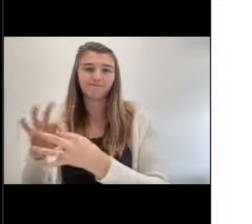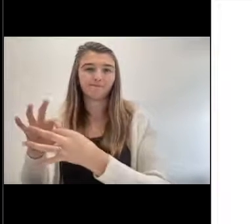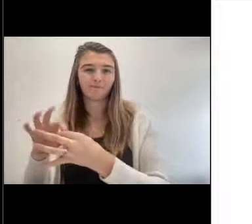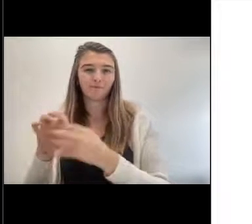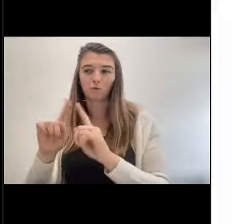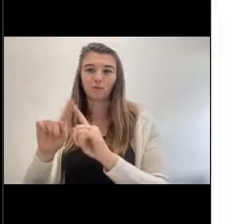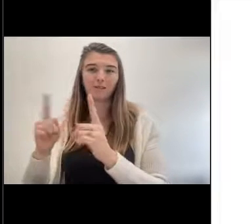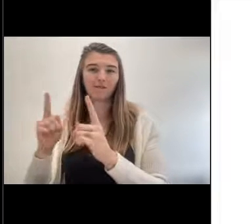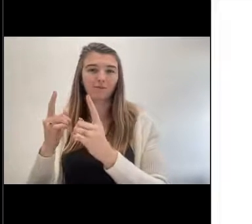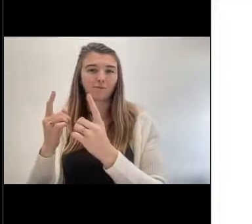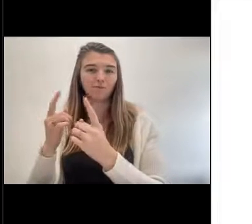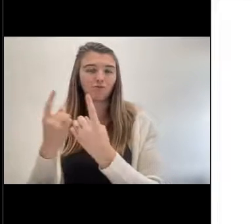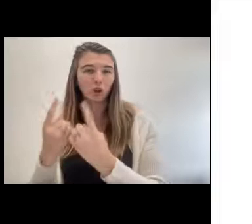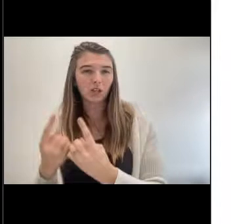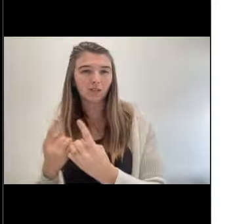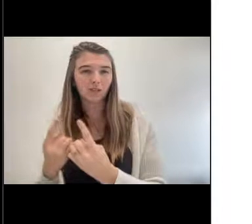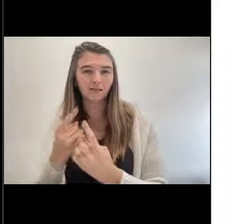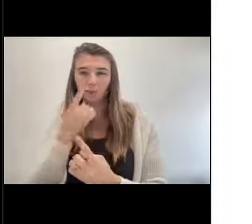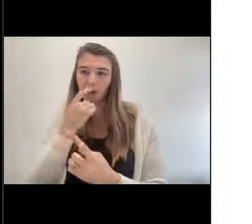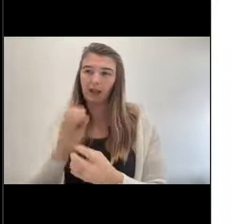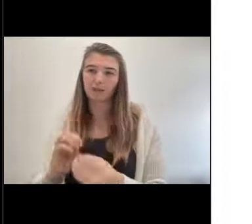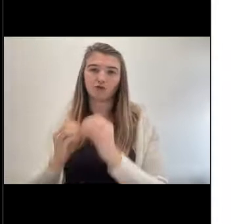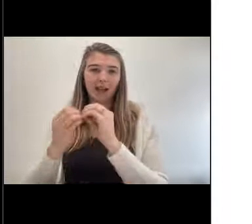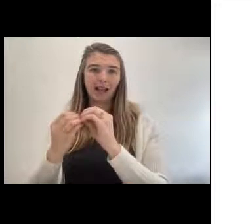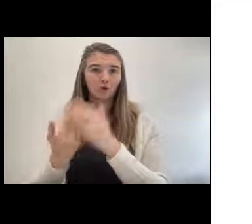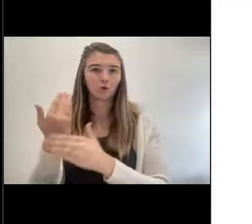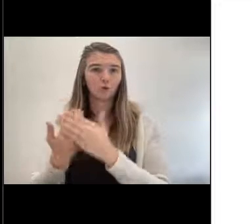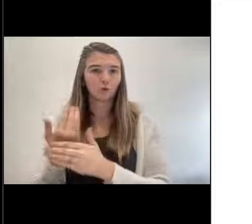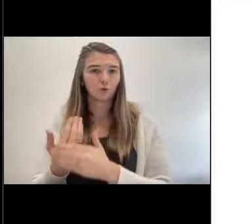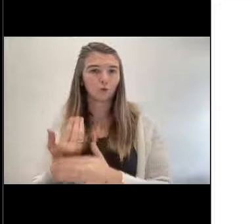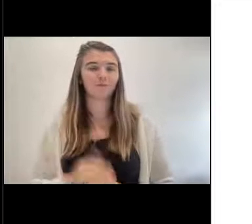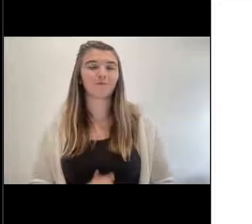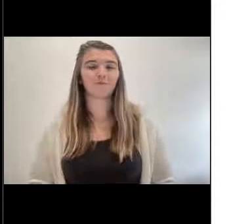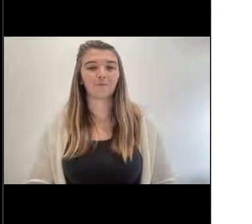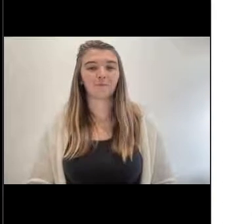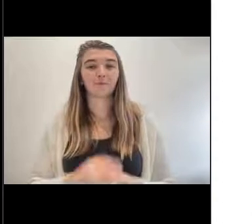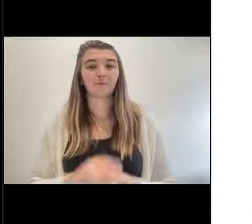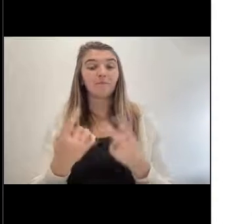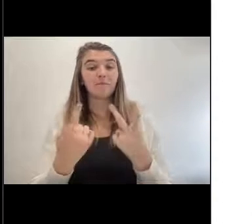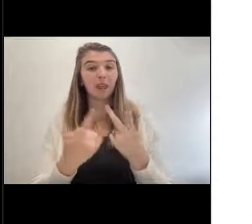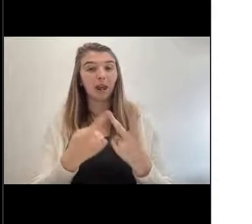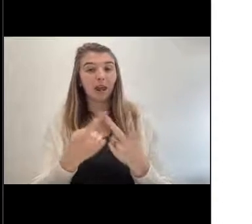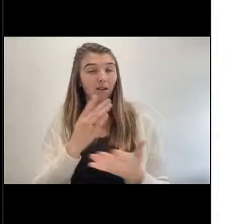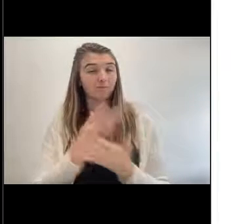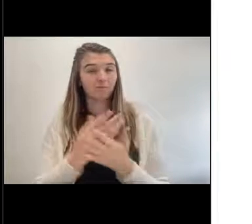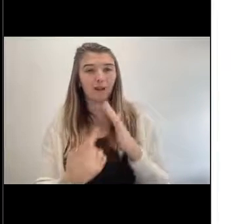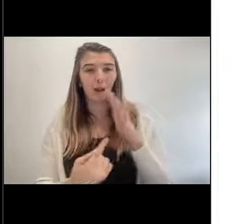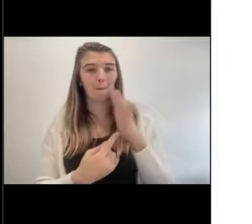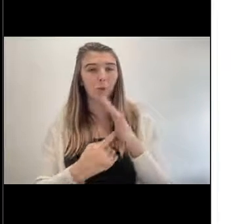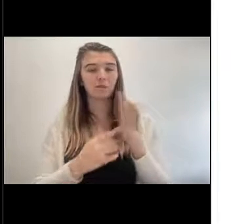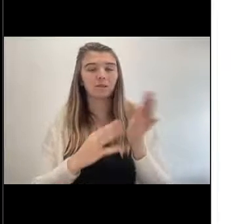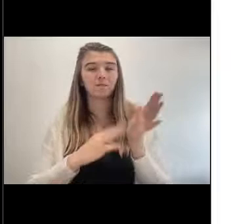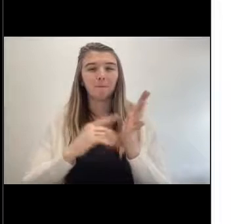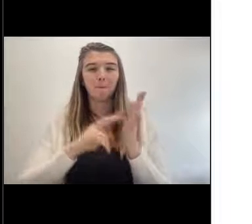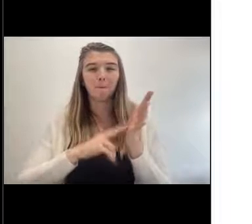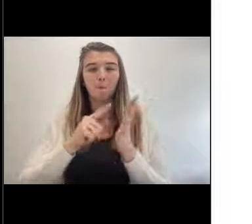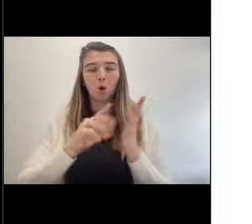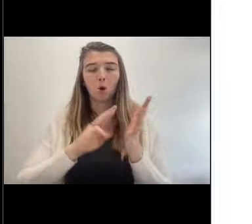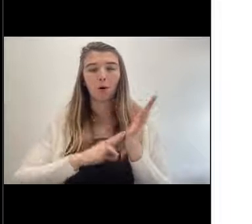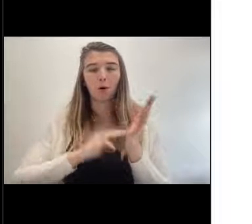products. And there's another very important feature that relates to this monomer composition. I did also say when